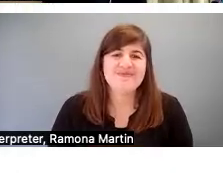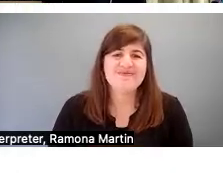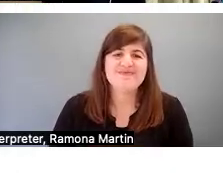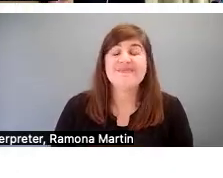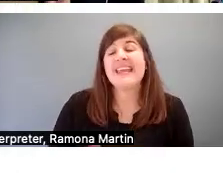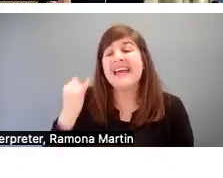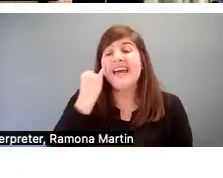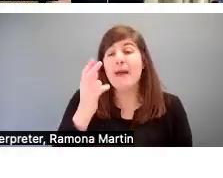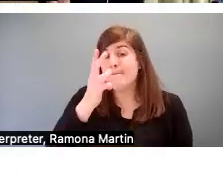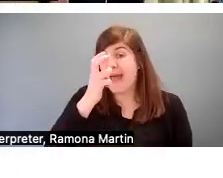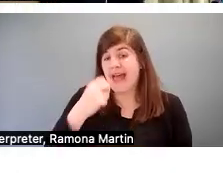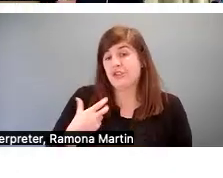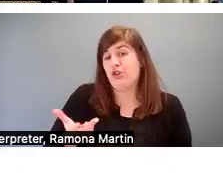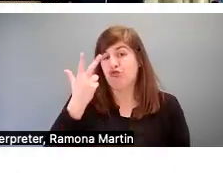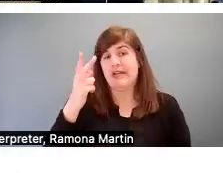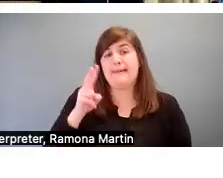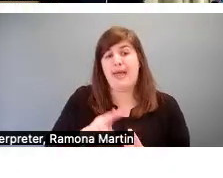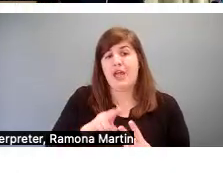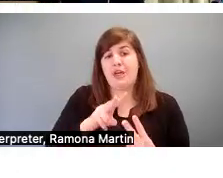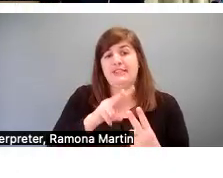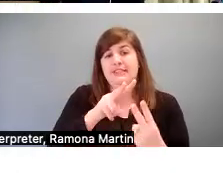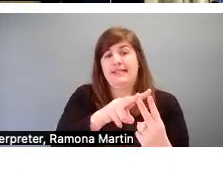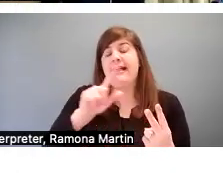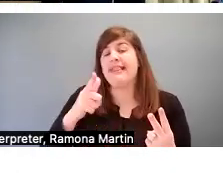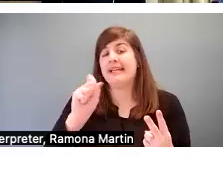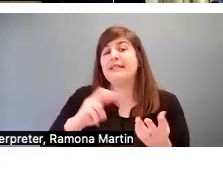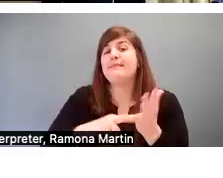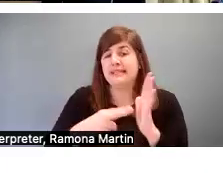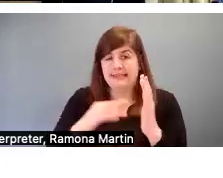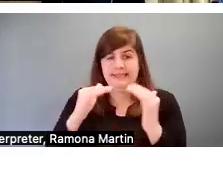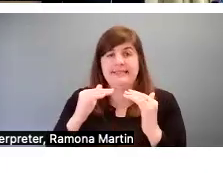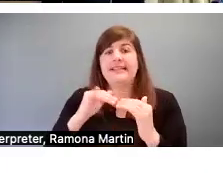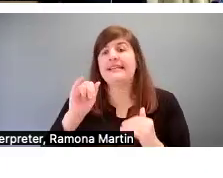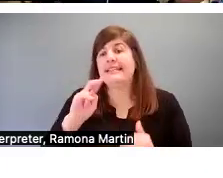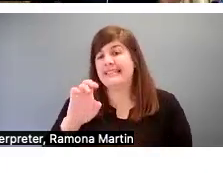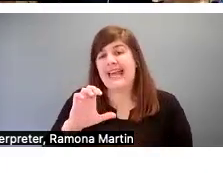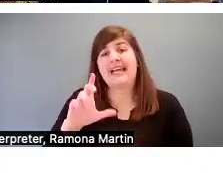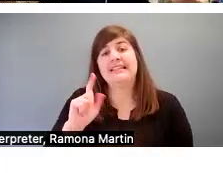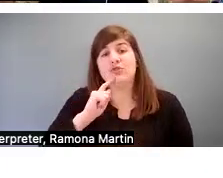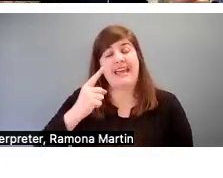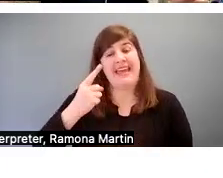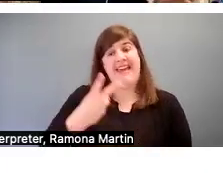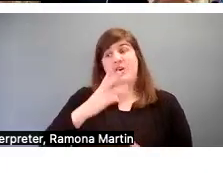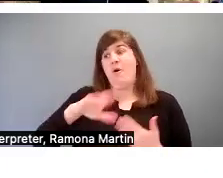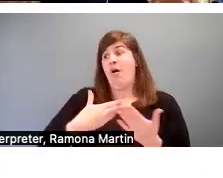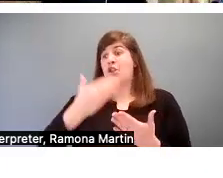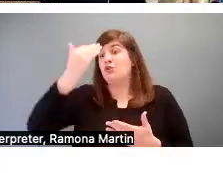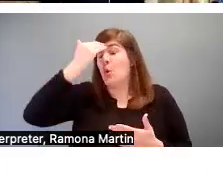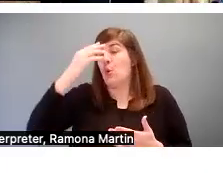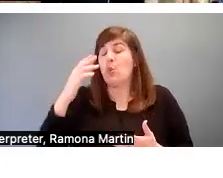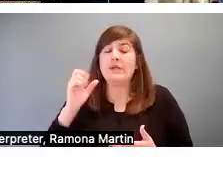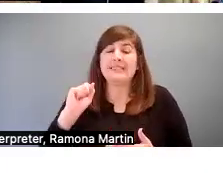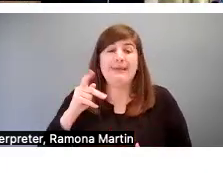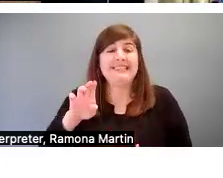If a bug has 3 pairs of legs, it's probably an insect. Over half of all known species in the world are